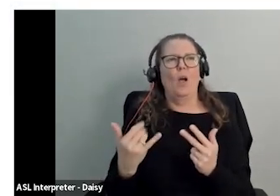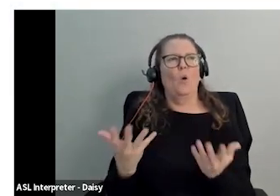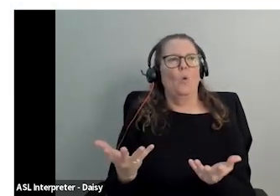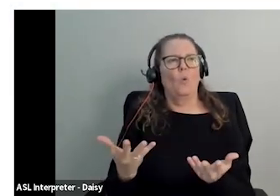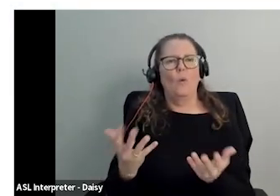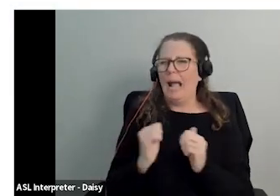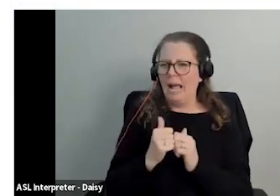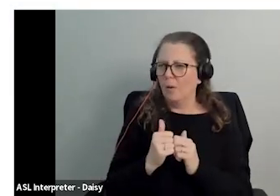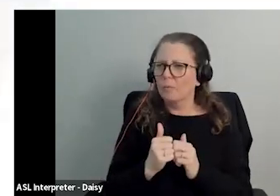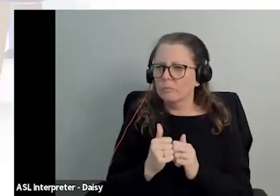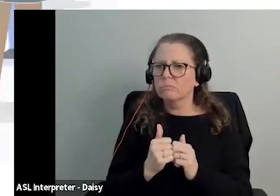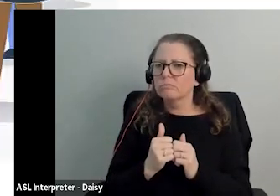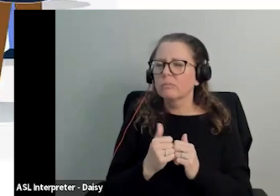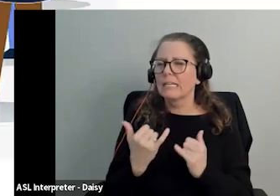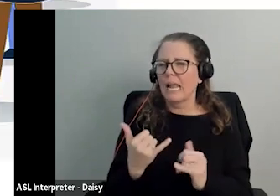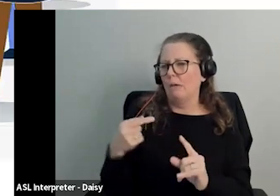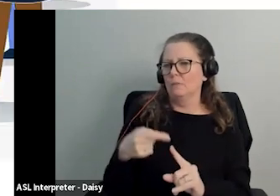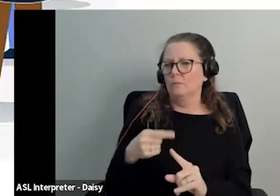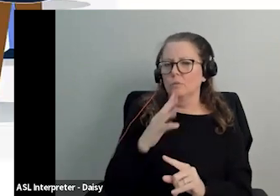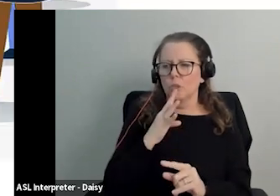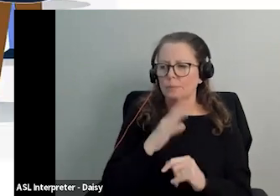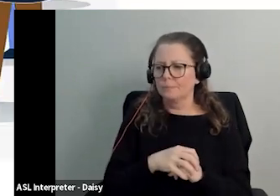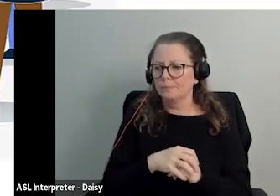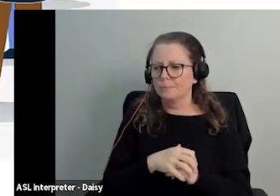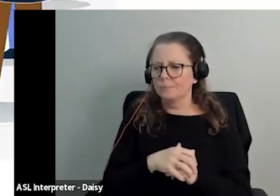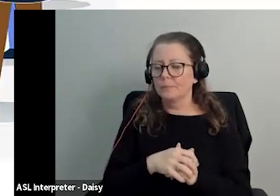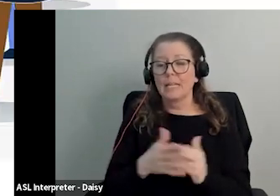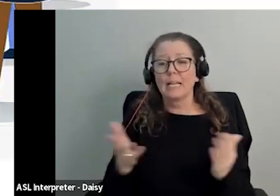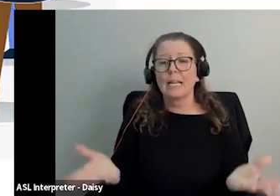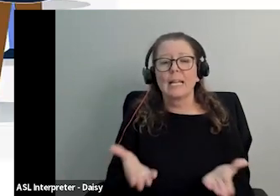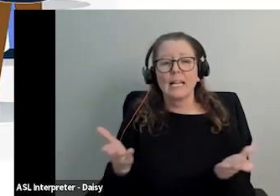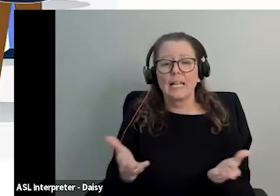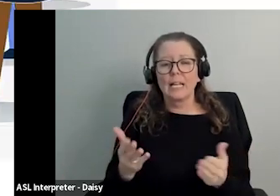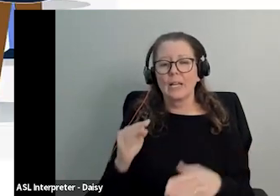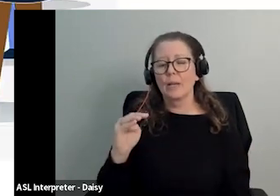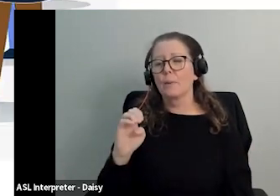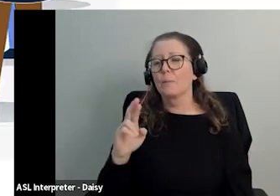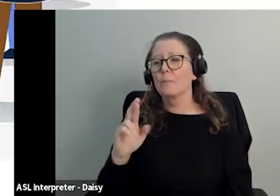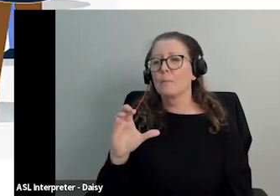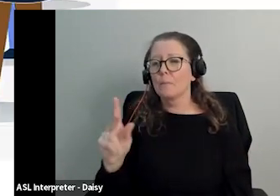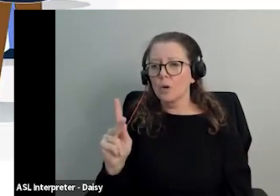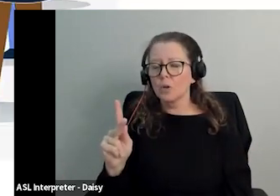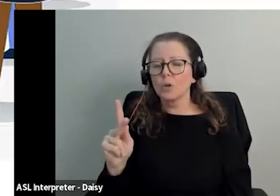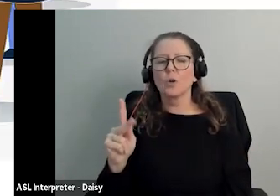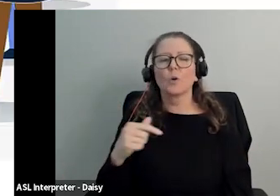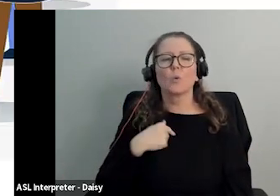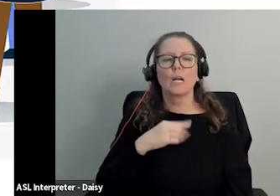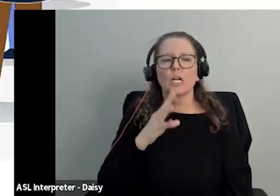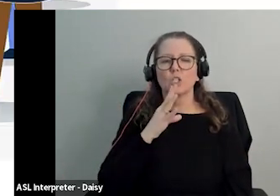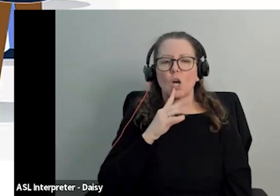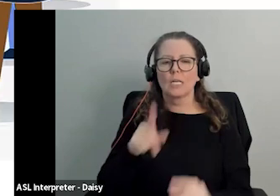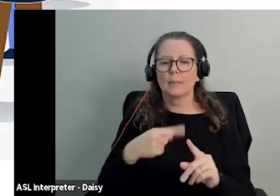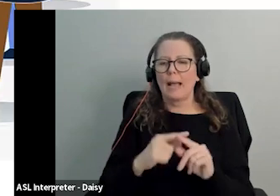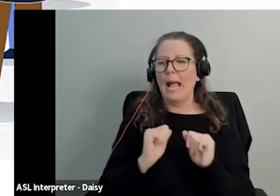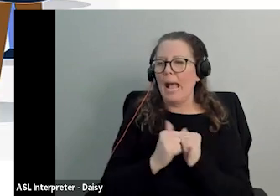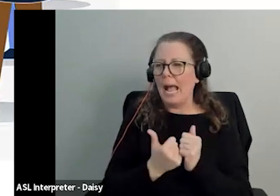actually do this? And so at Merck, we really took the approach of having a cross-organizational